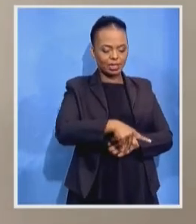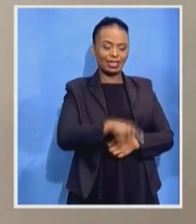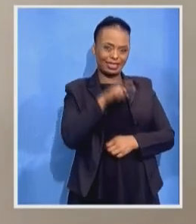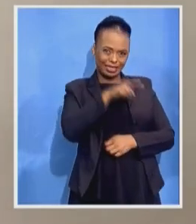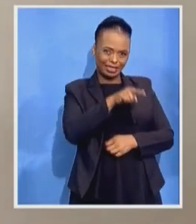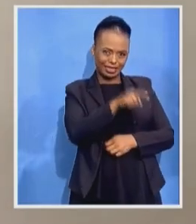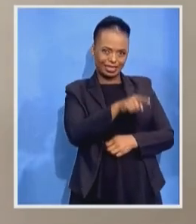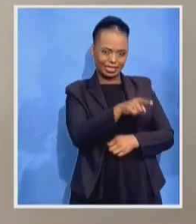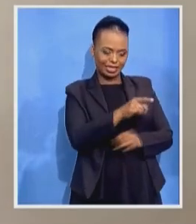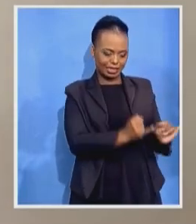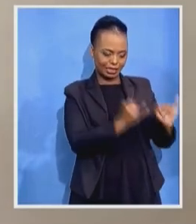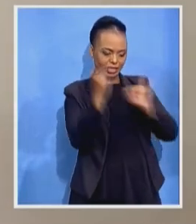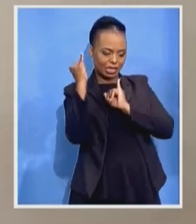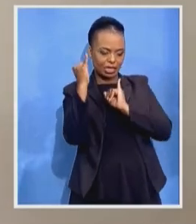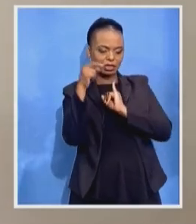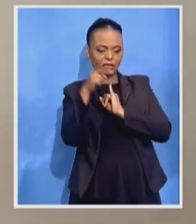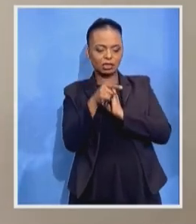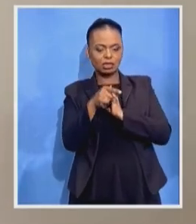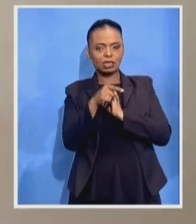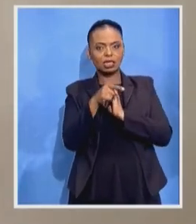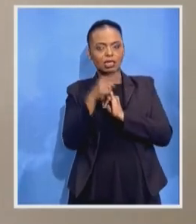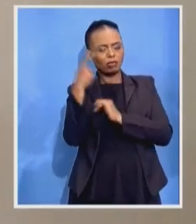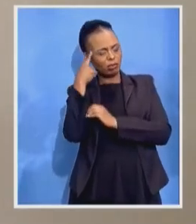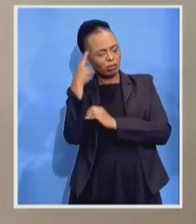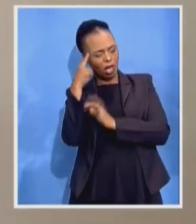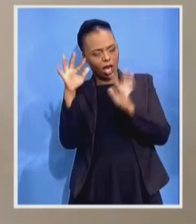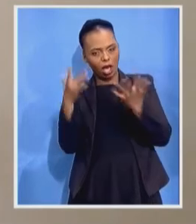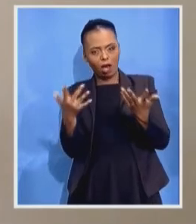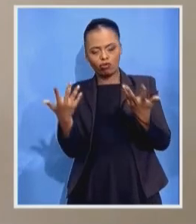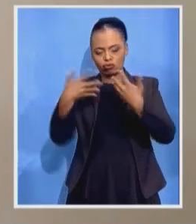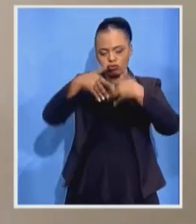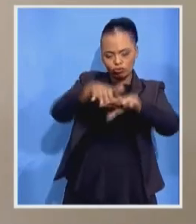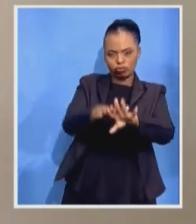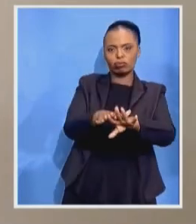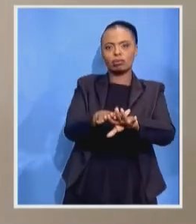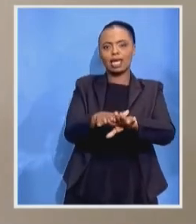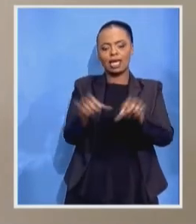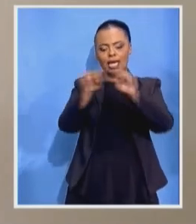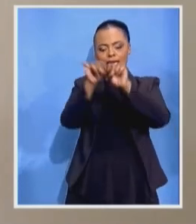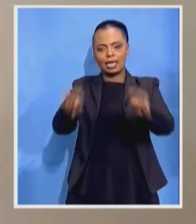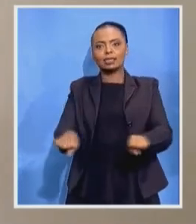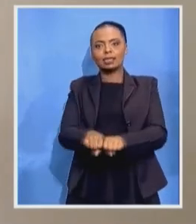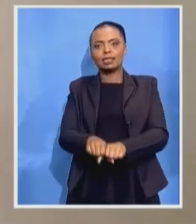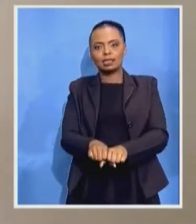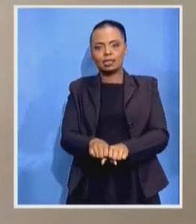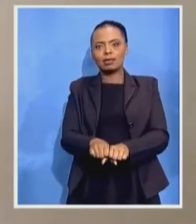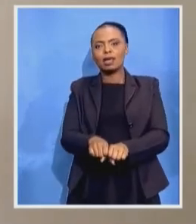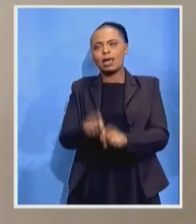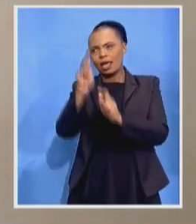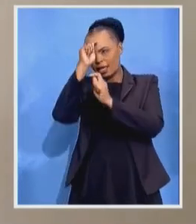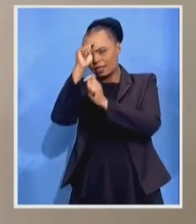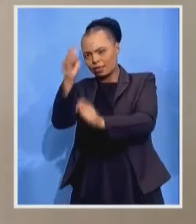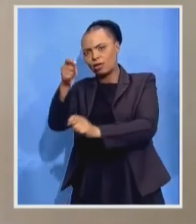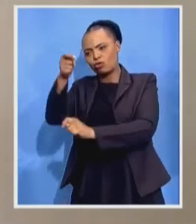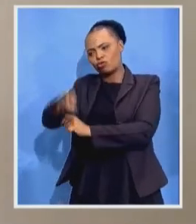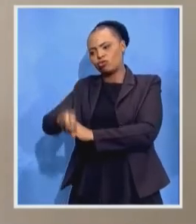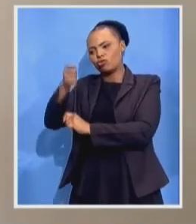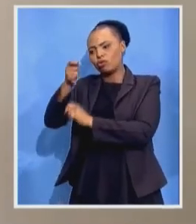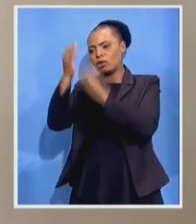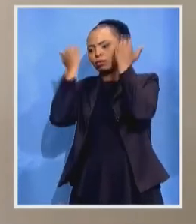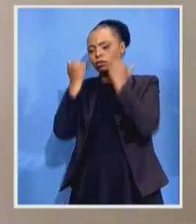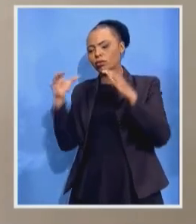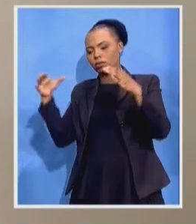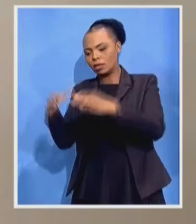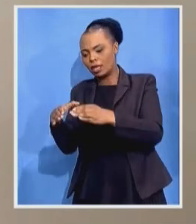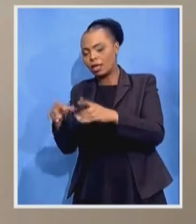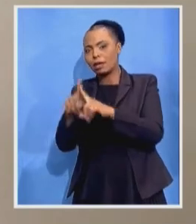bargaining system. While we respect the judiciary, the reality is that this judgment does not represent